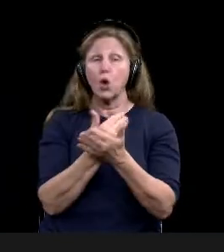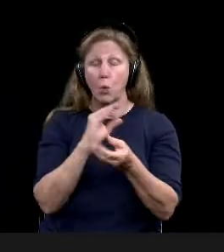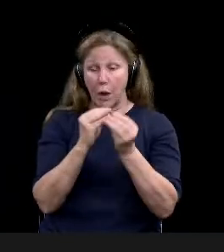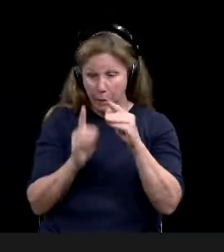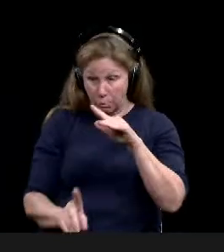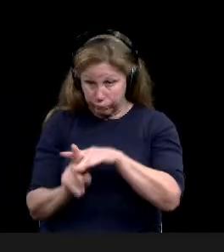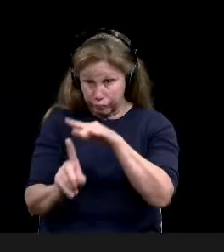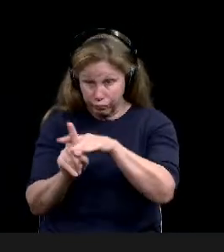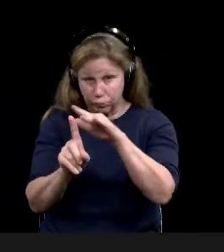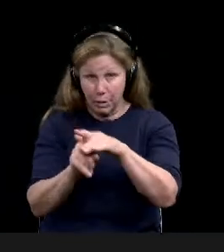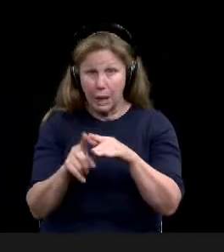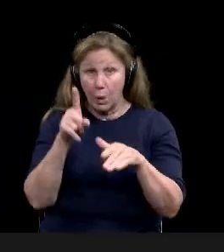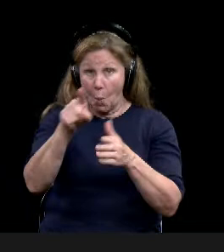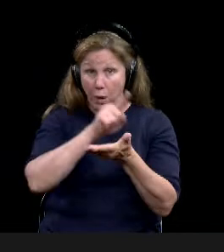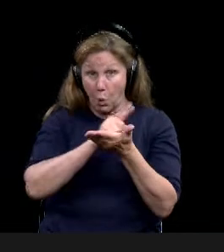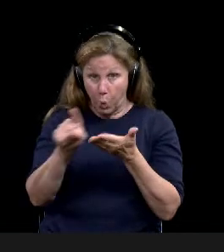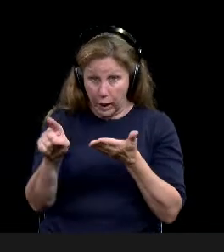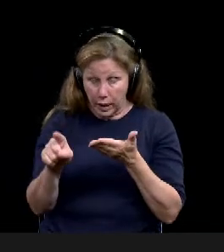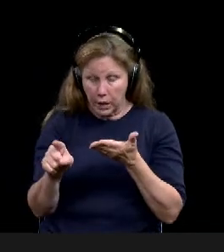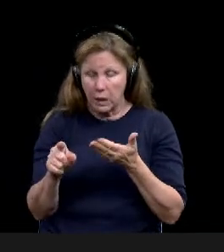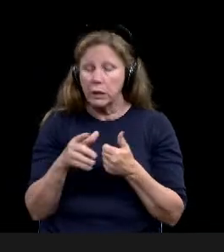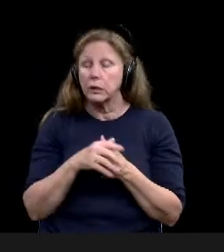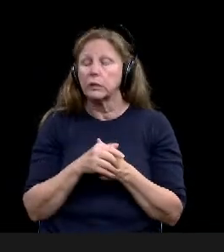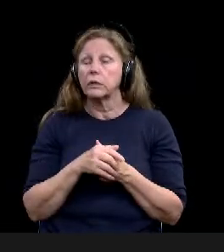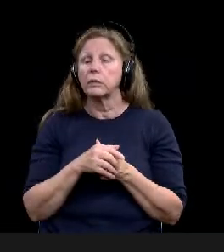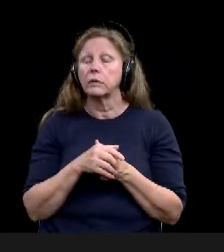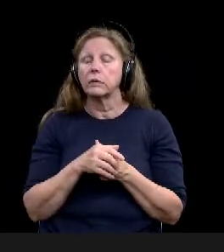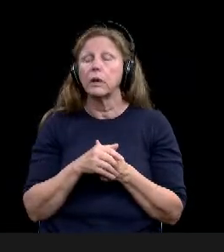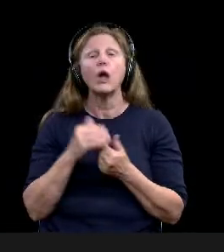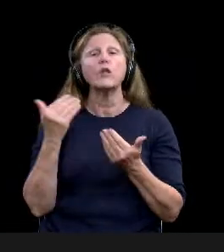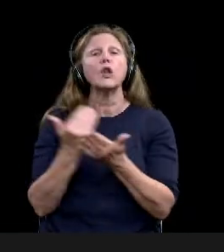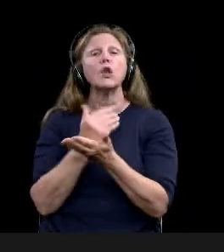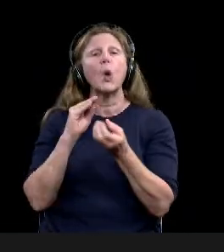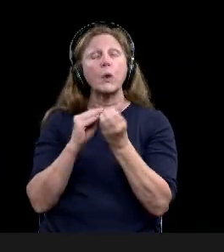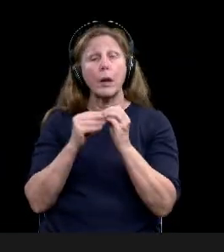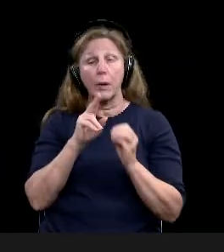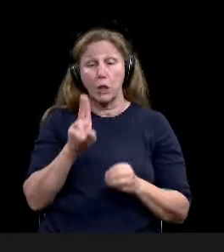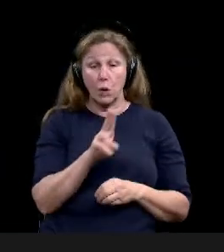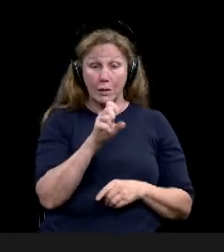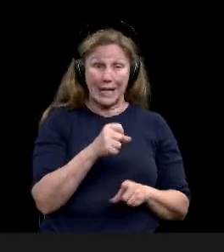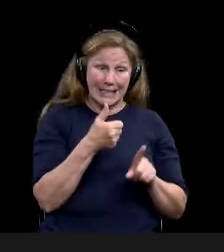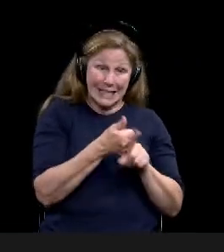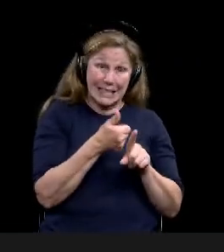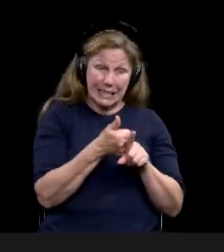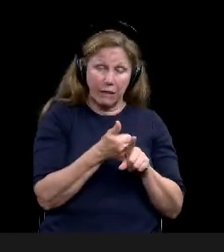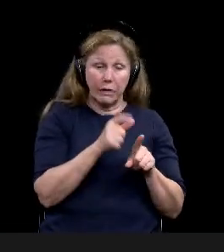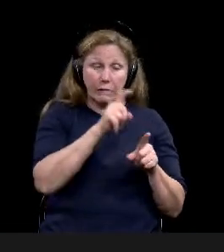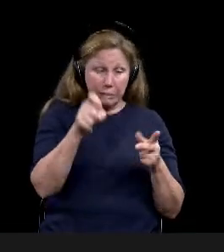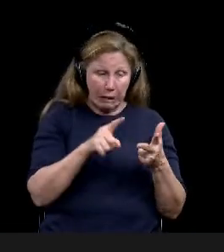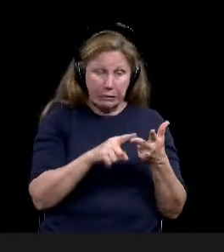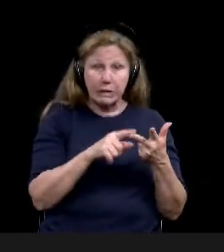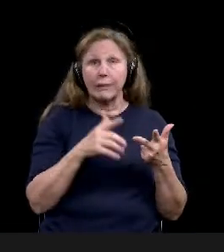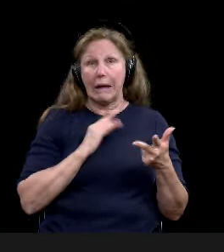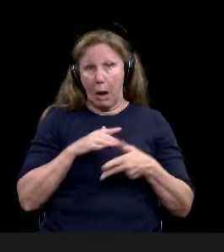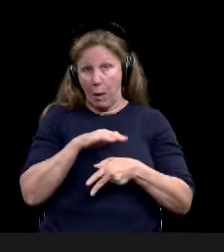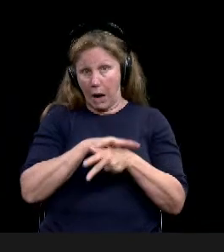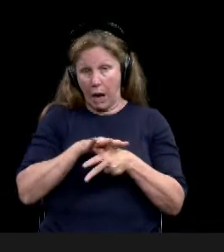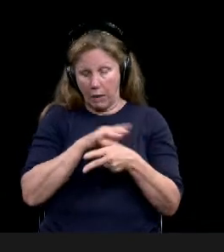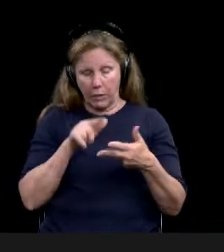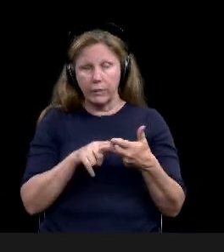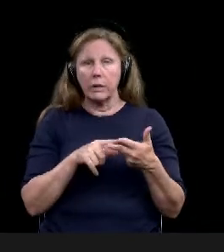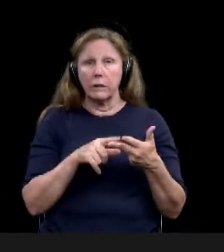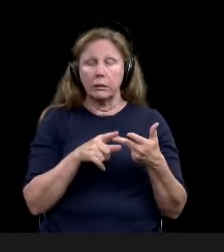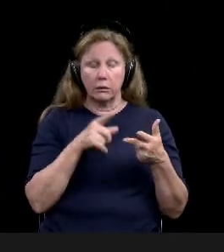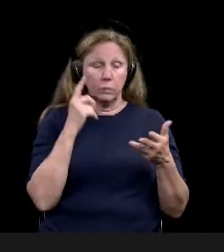and McLennan County continue to be at a steady state, with McLennan County being proportionally lower in incidence